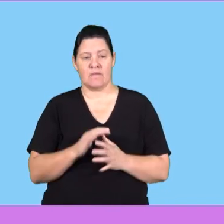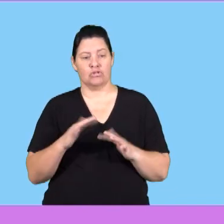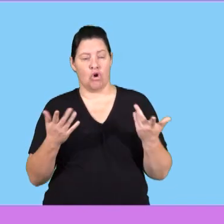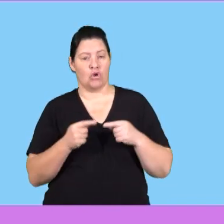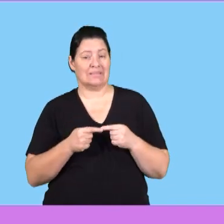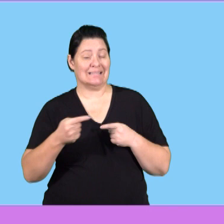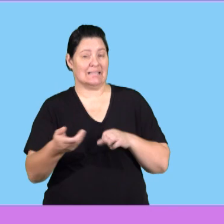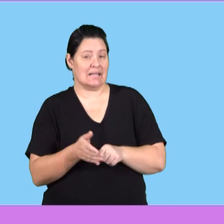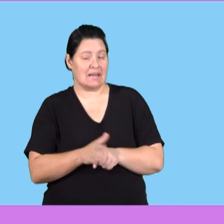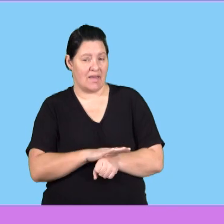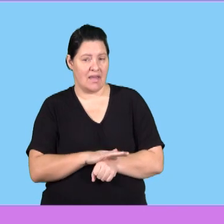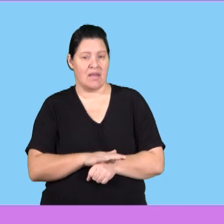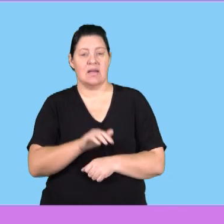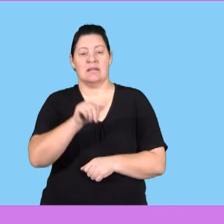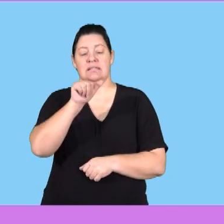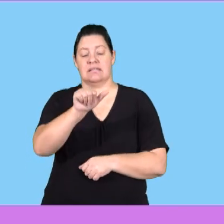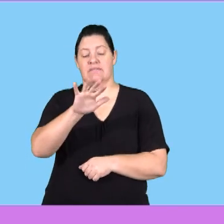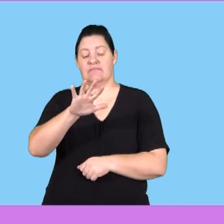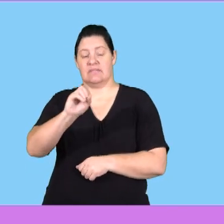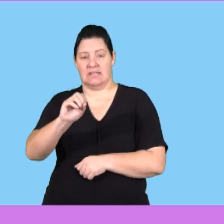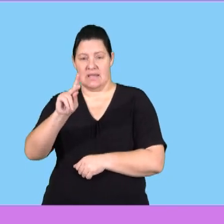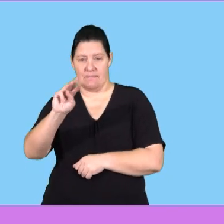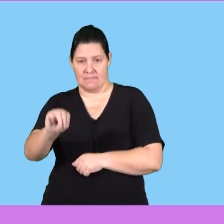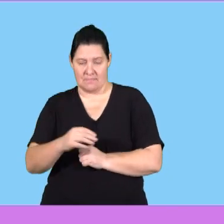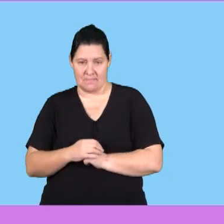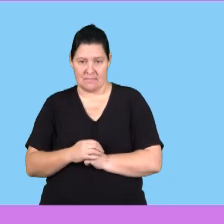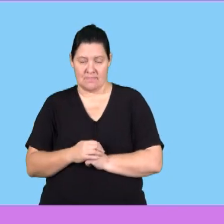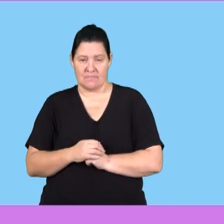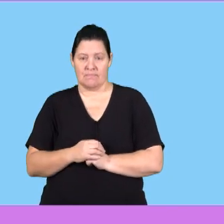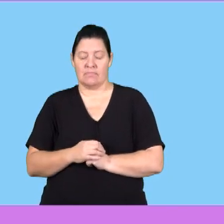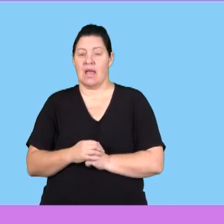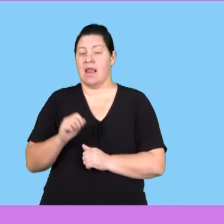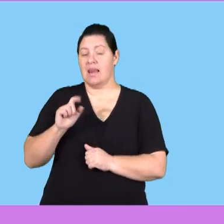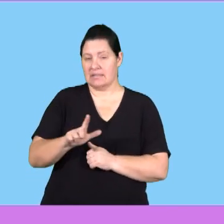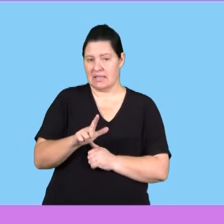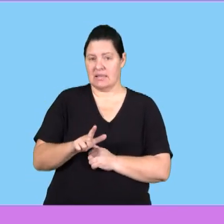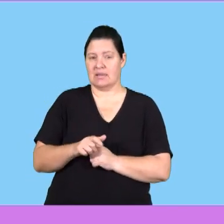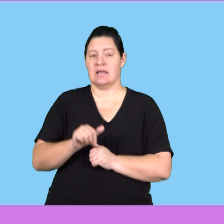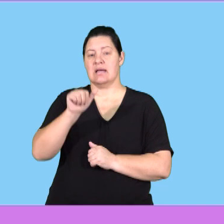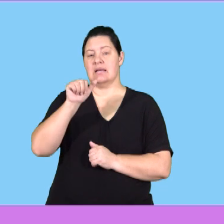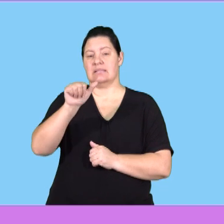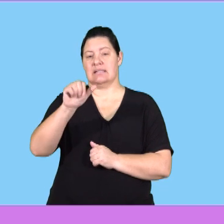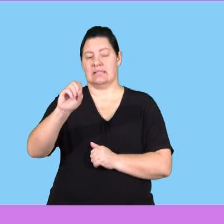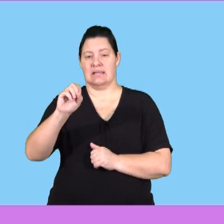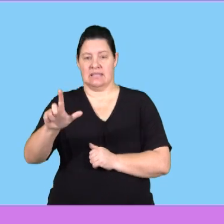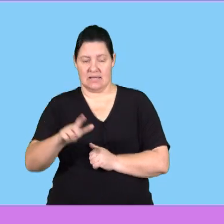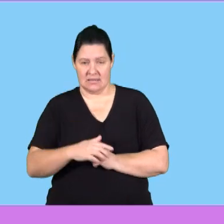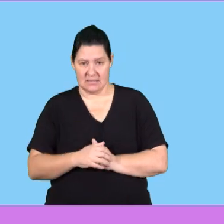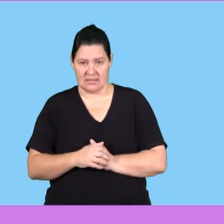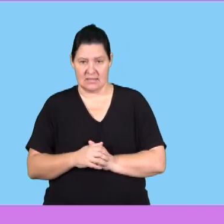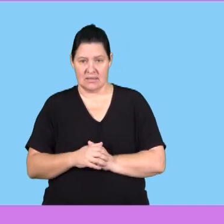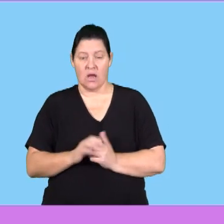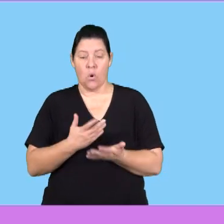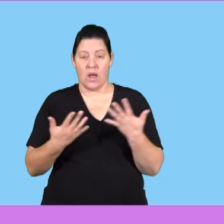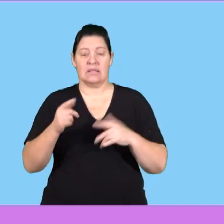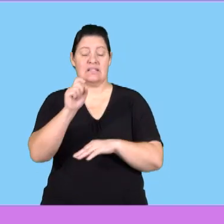So the distance covered is 650 kilometers and then the liters is 60 liters.